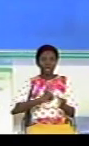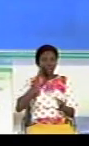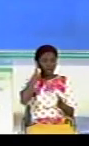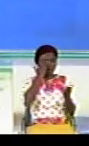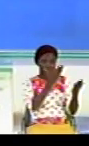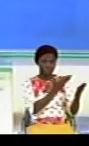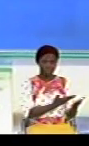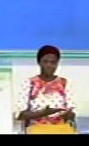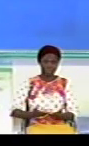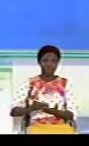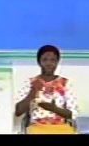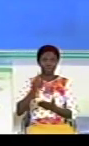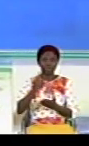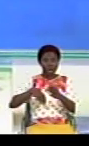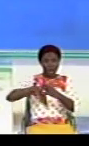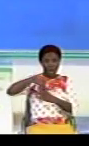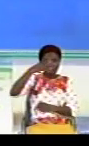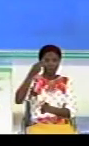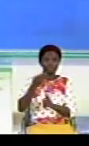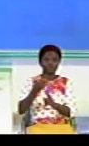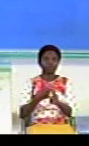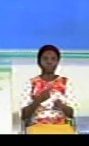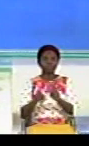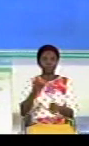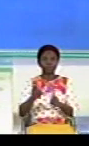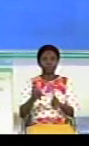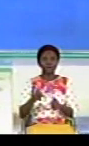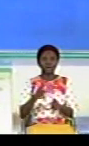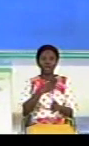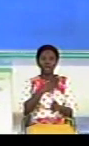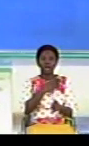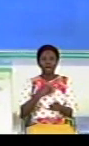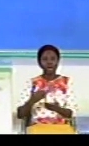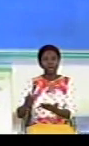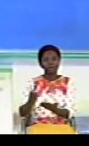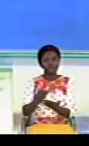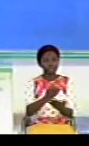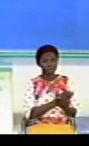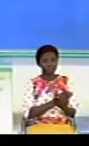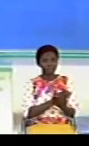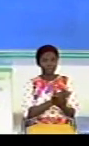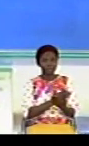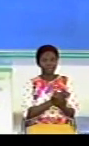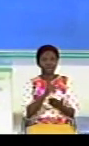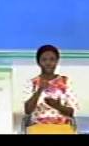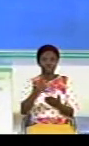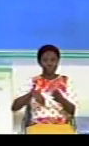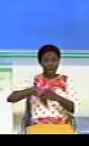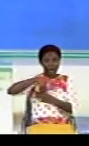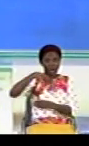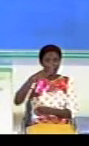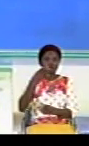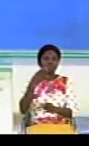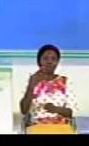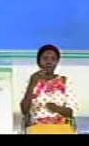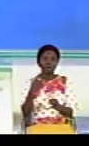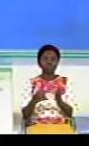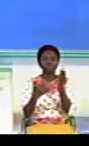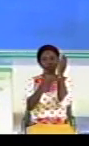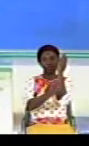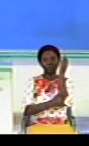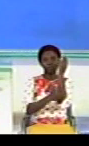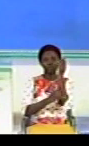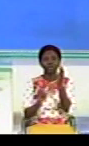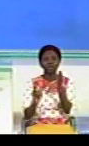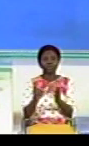out from the people and gather you out of the countries wherein ye are